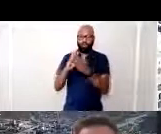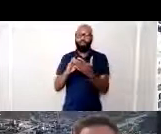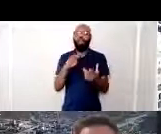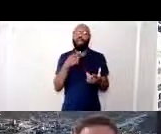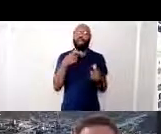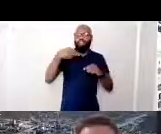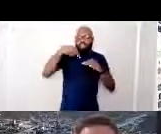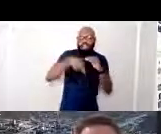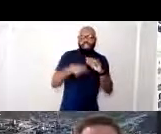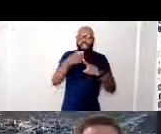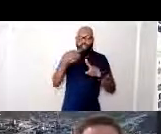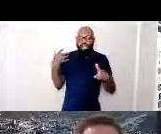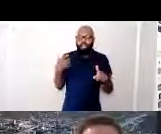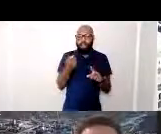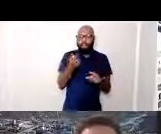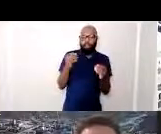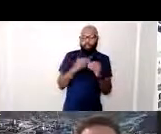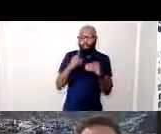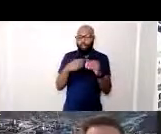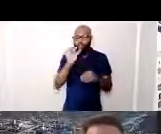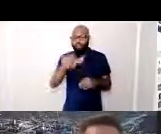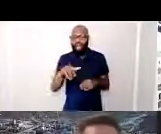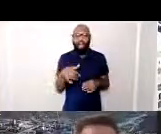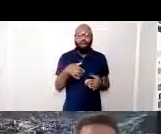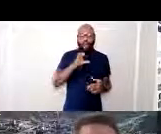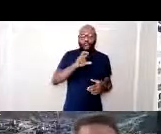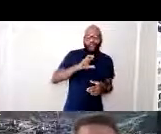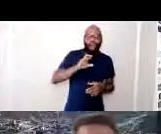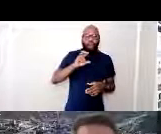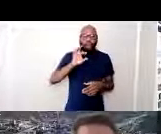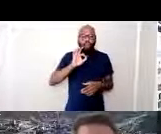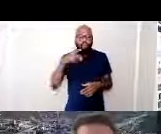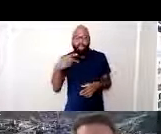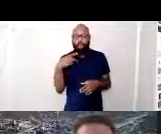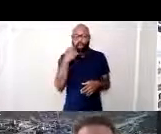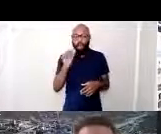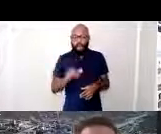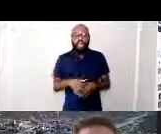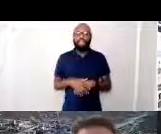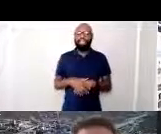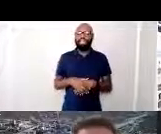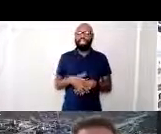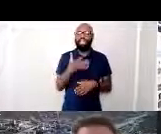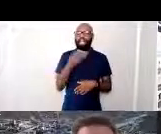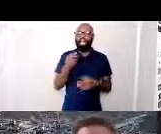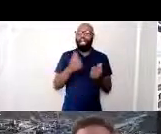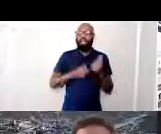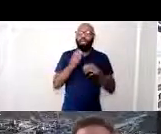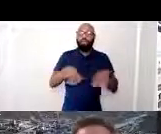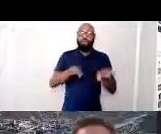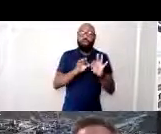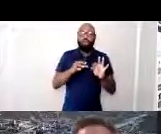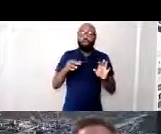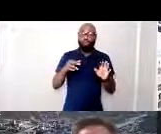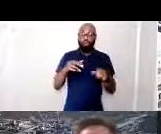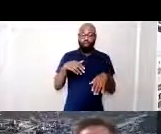depth so we understand what that is and what an RFP might look like, and most importantly, the role of a consultant might play